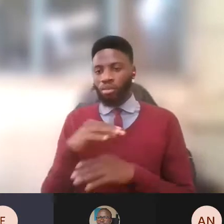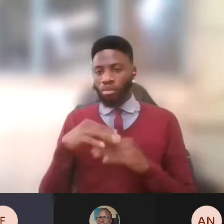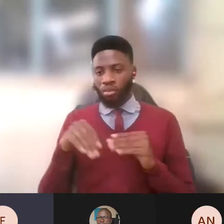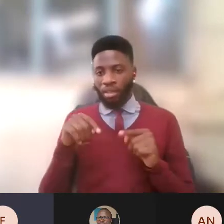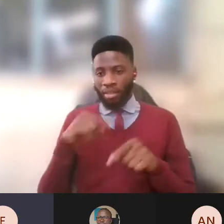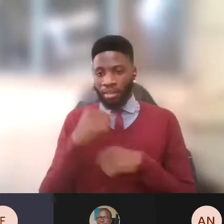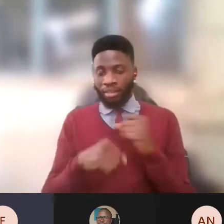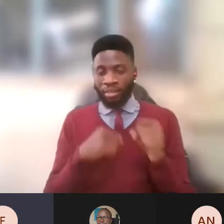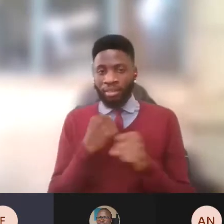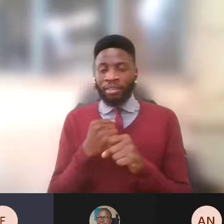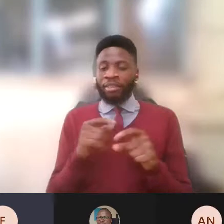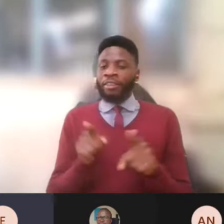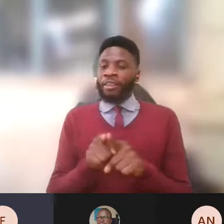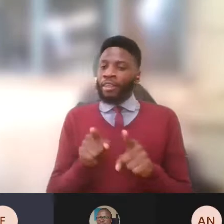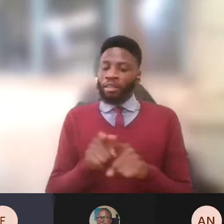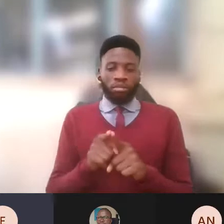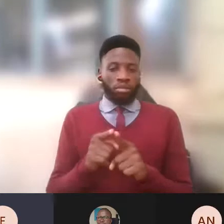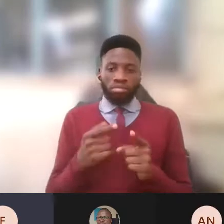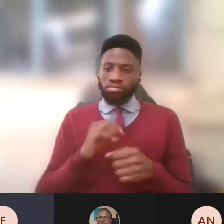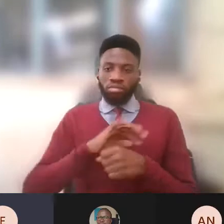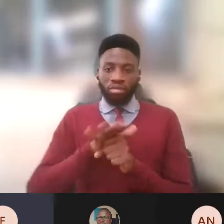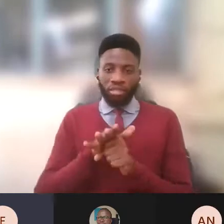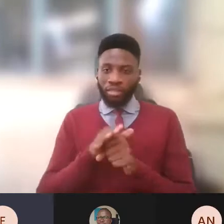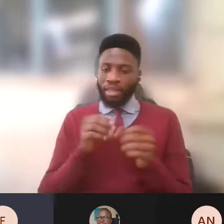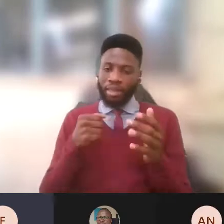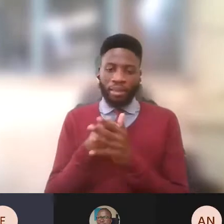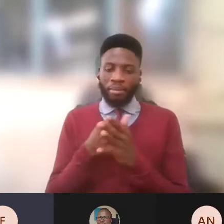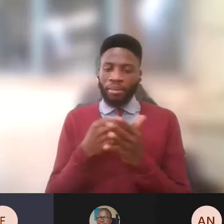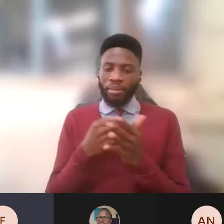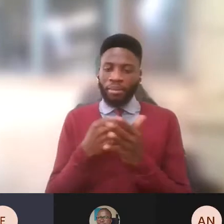You still, yes.